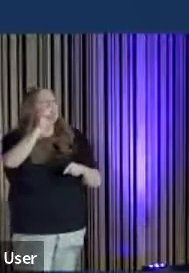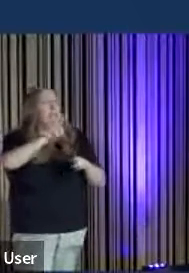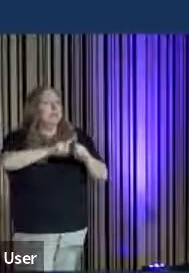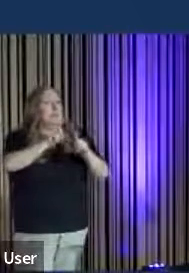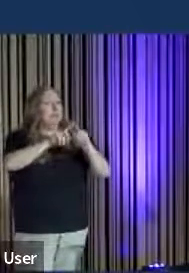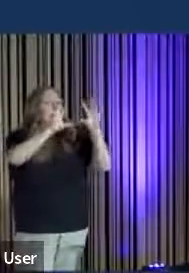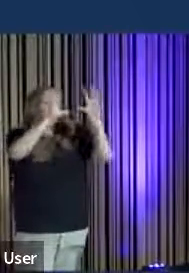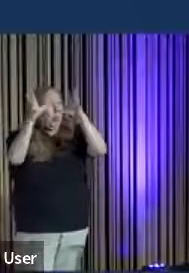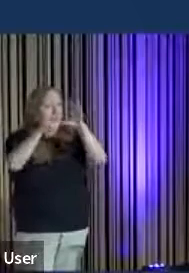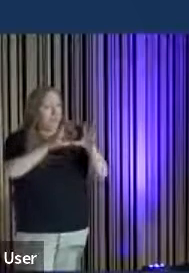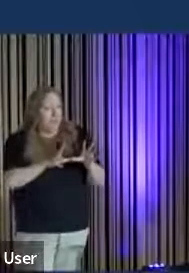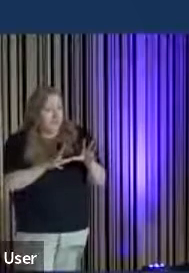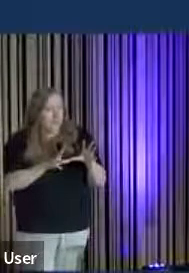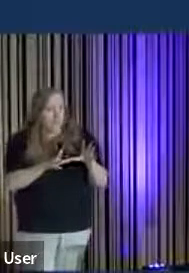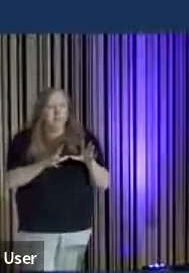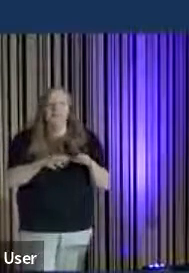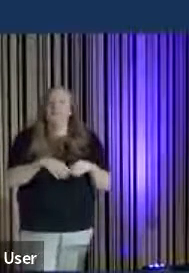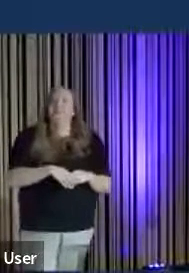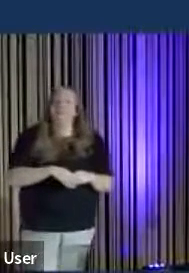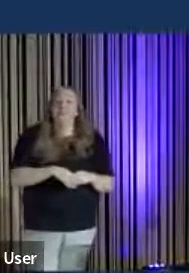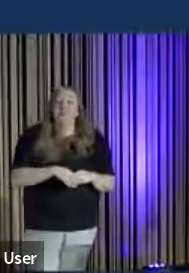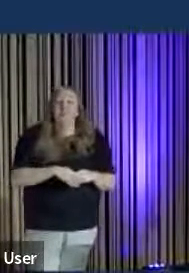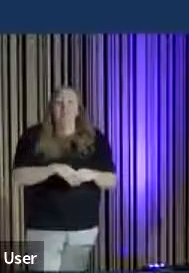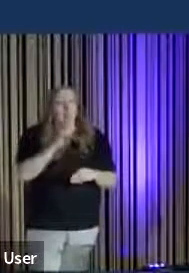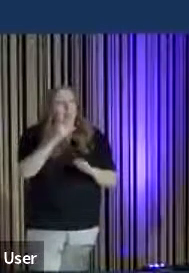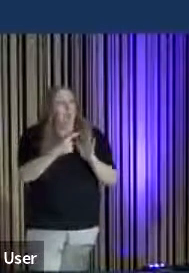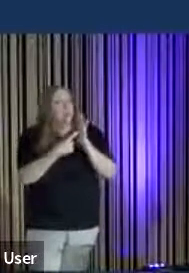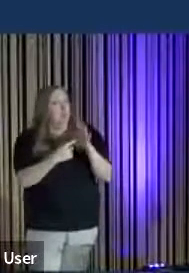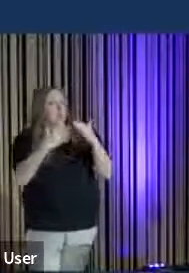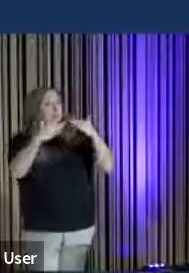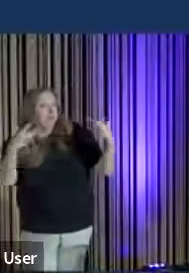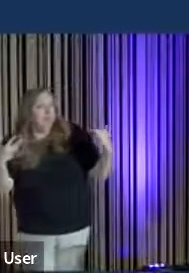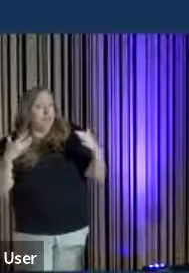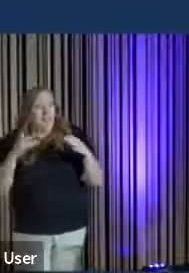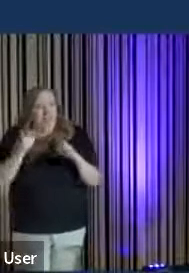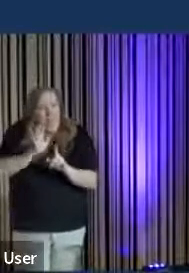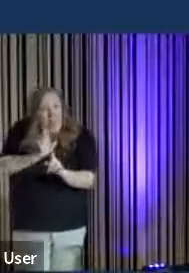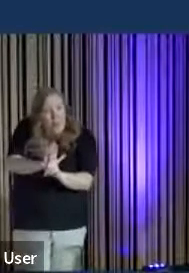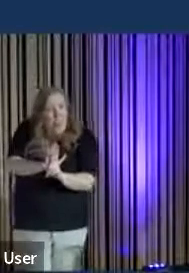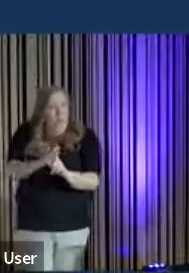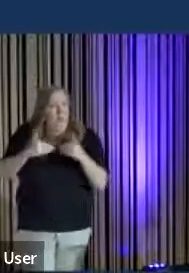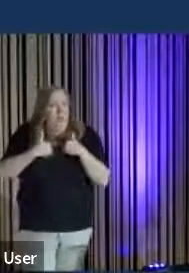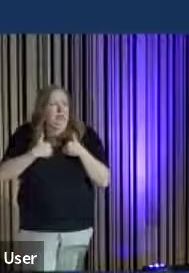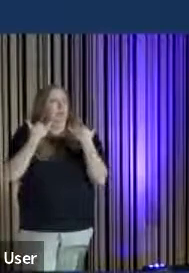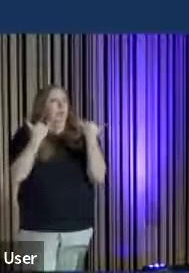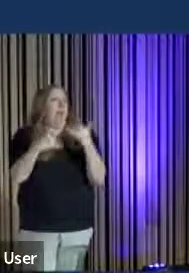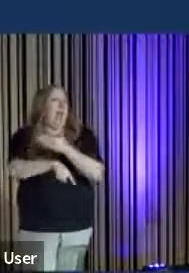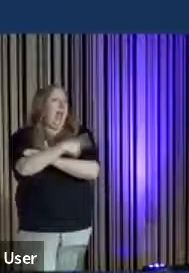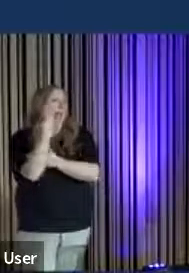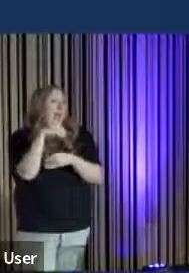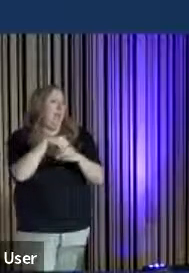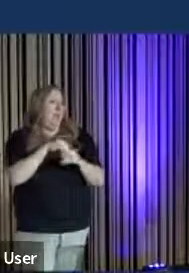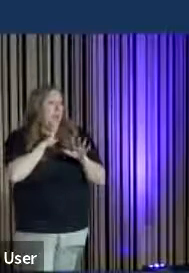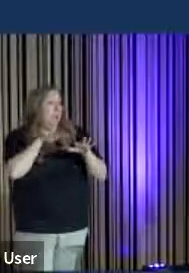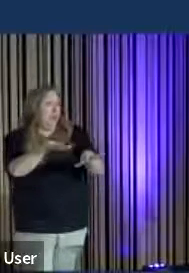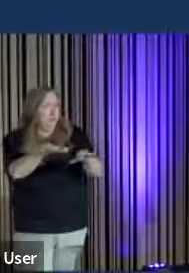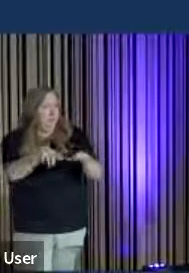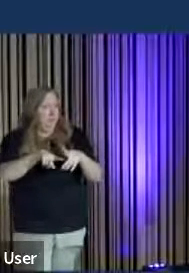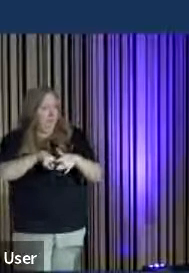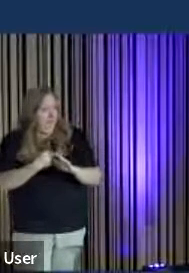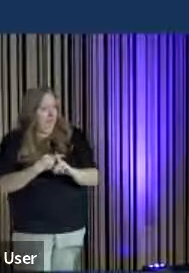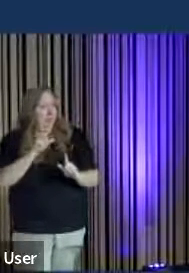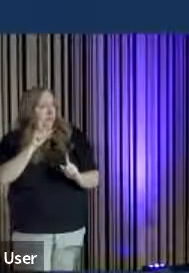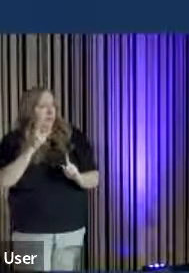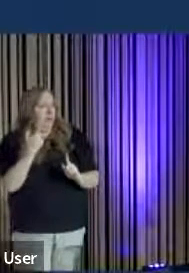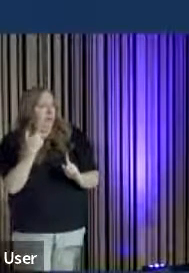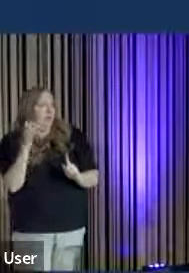this plot. So this is sort of the state of diversity of these organisms today in the ocean, beginning of the 21st century. With